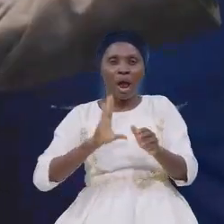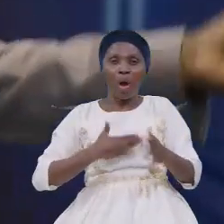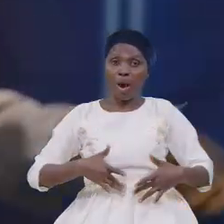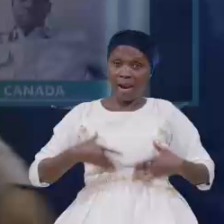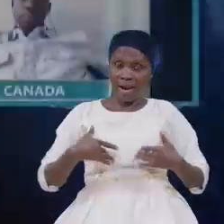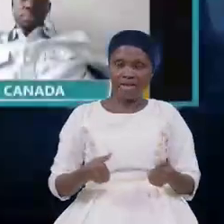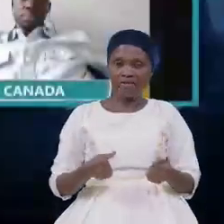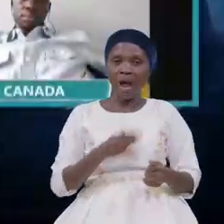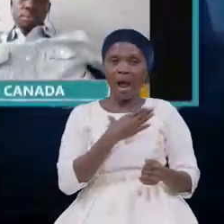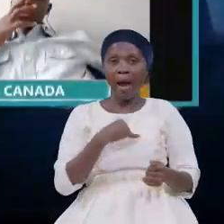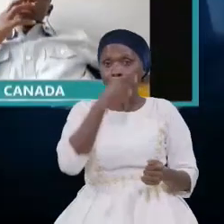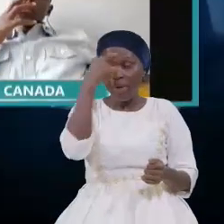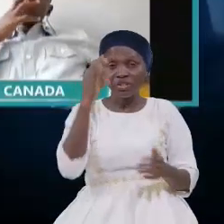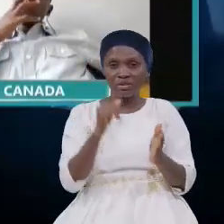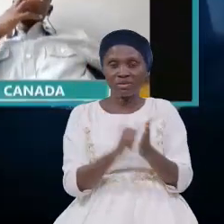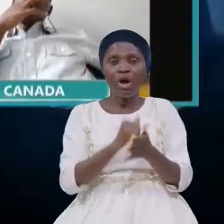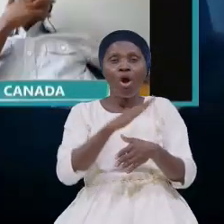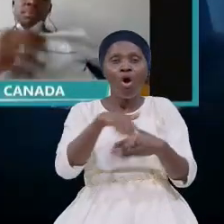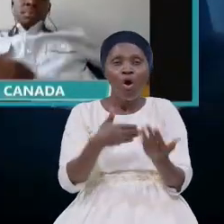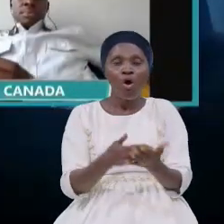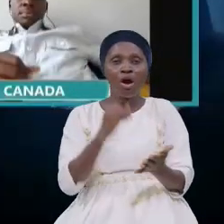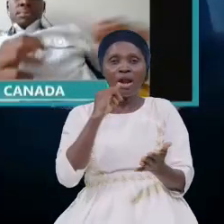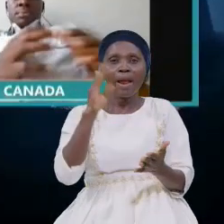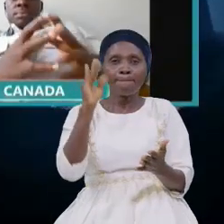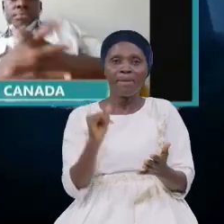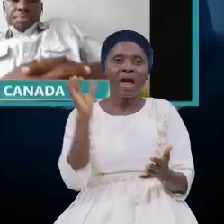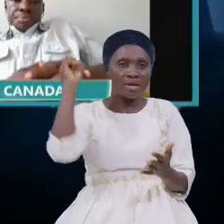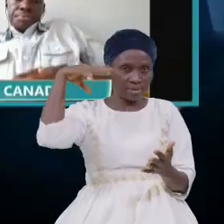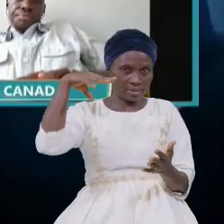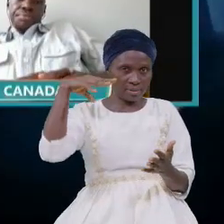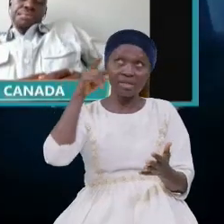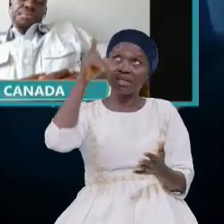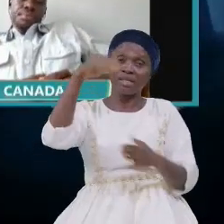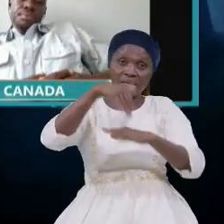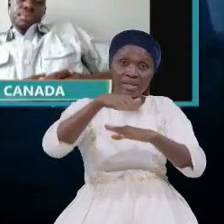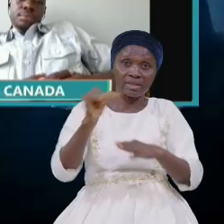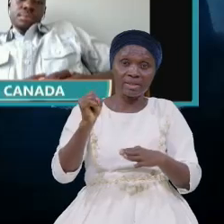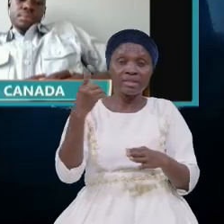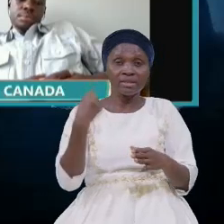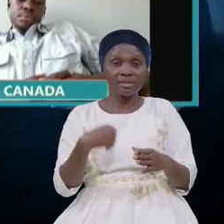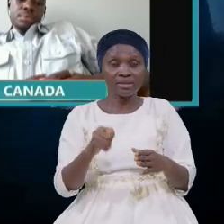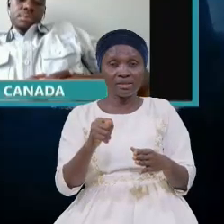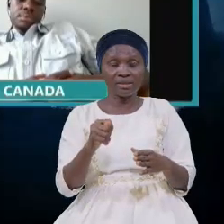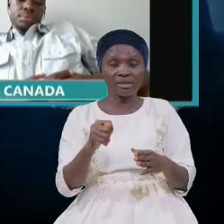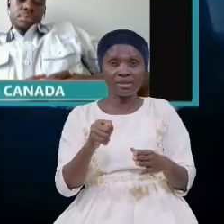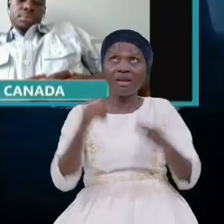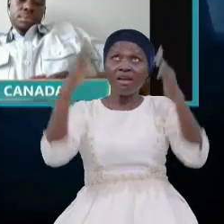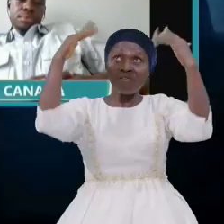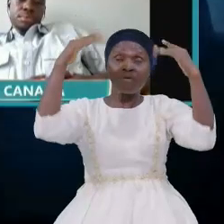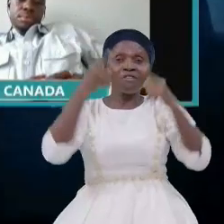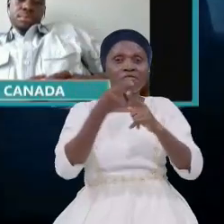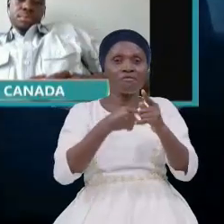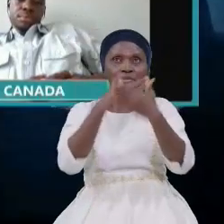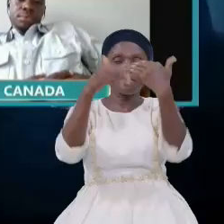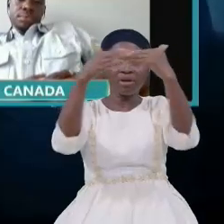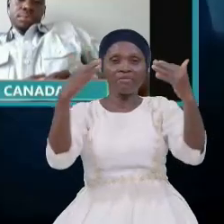all by grace. He sends the rain from heaven. And it now says,